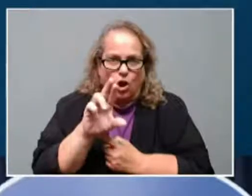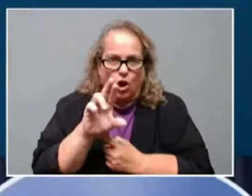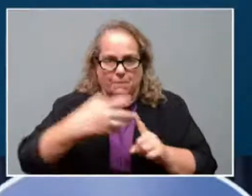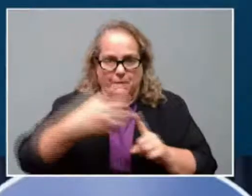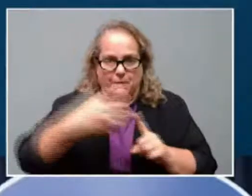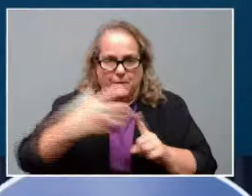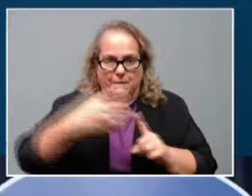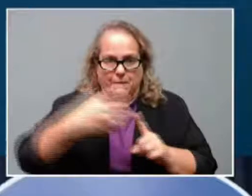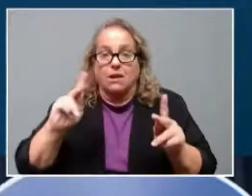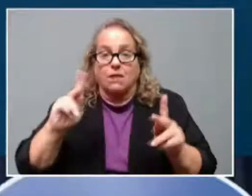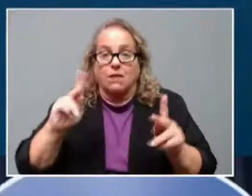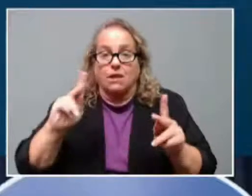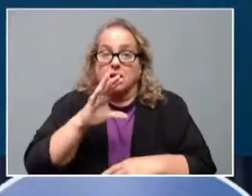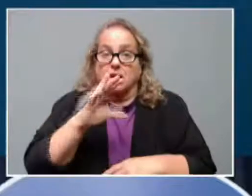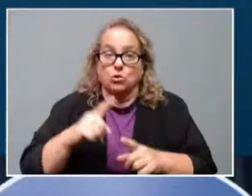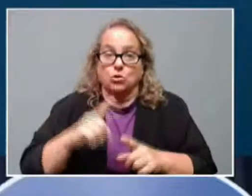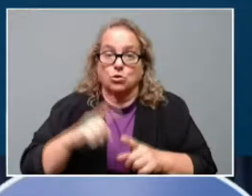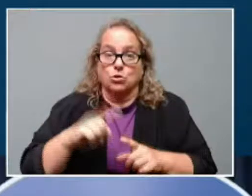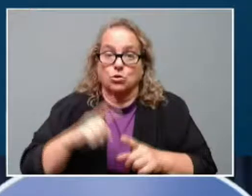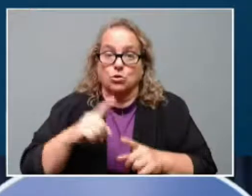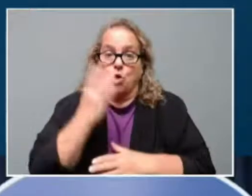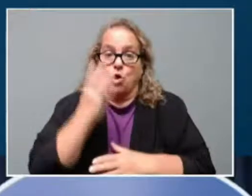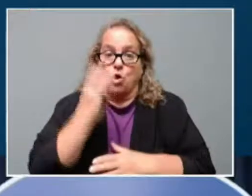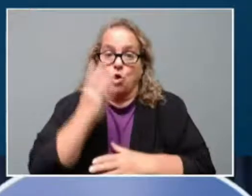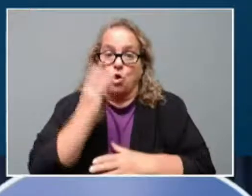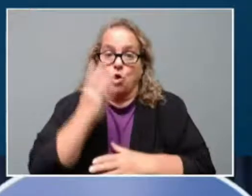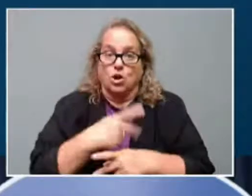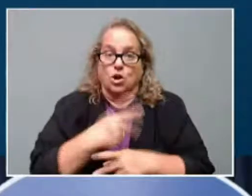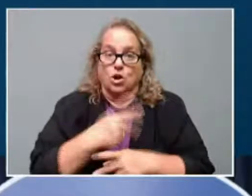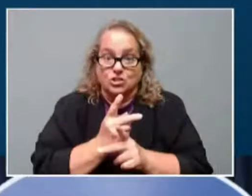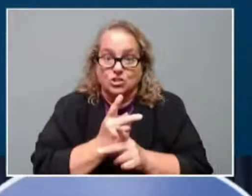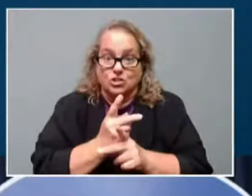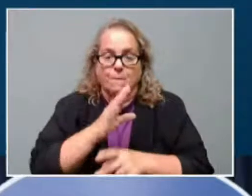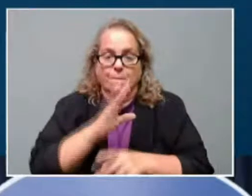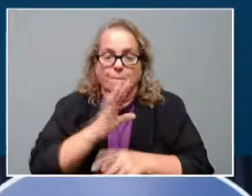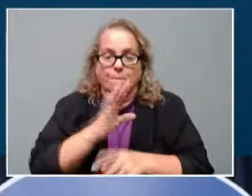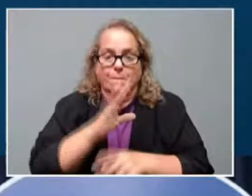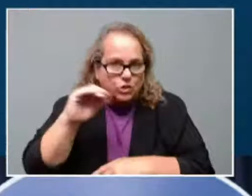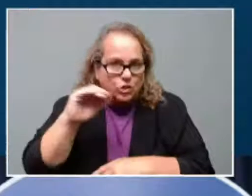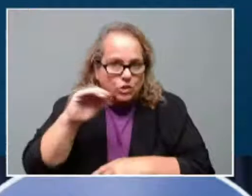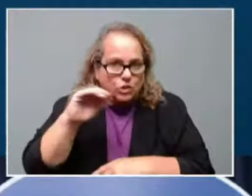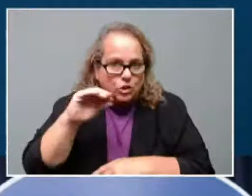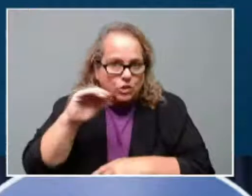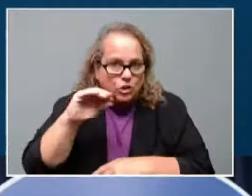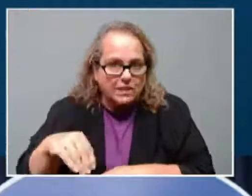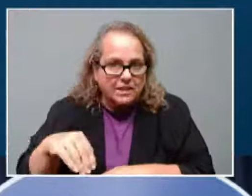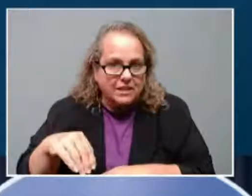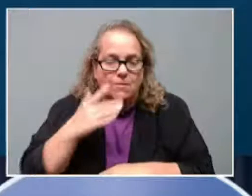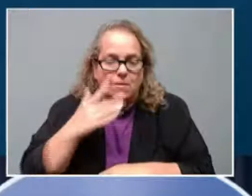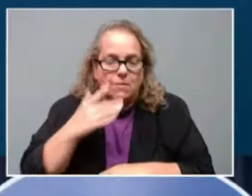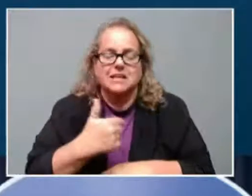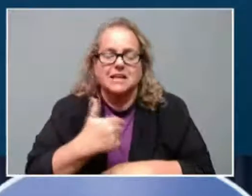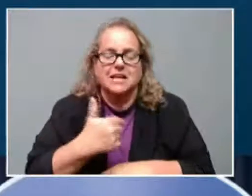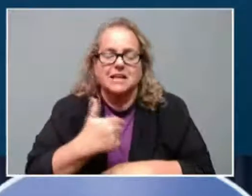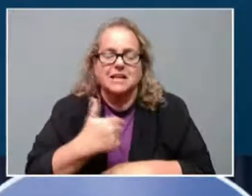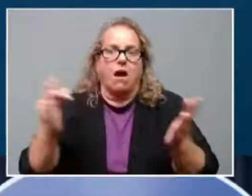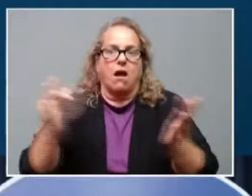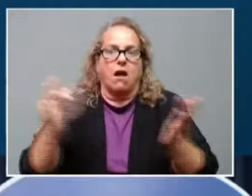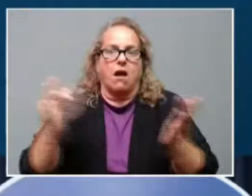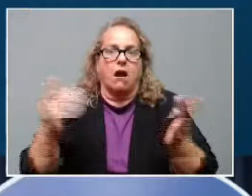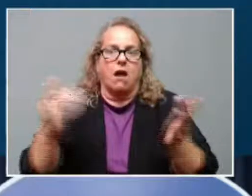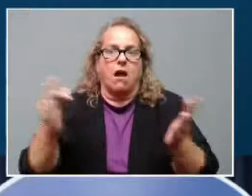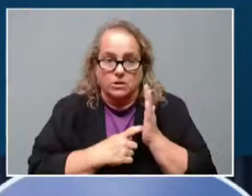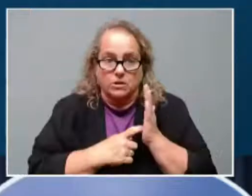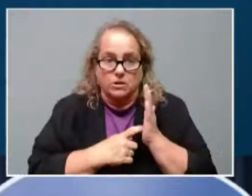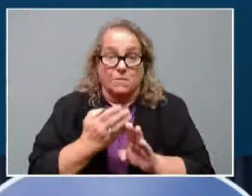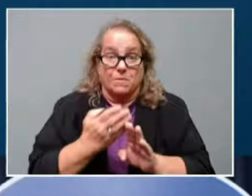its production capacity by a full 50% because they have surging demand. Before the expansion, they could produce